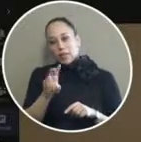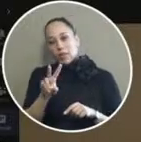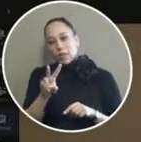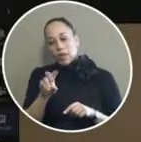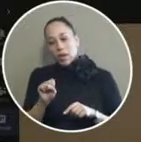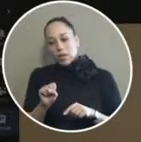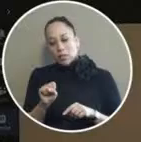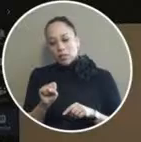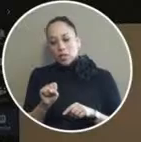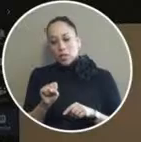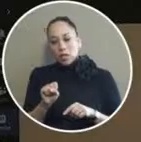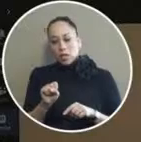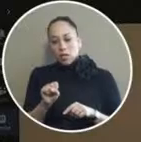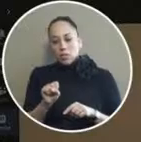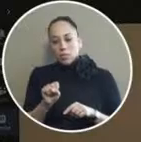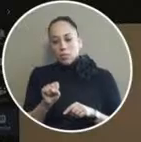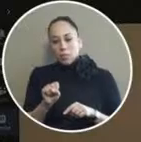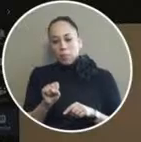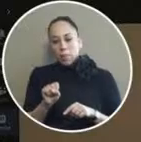pull into the